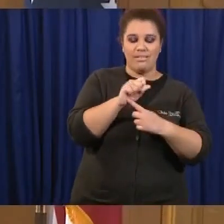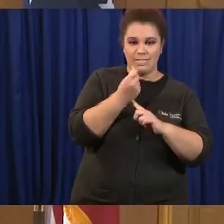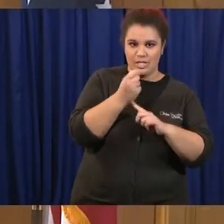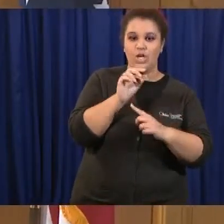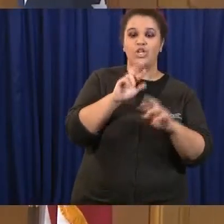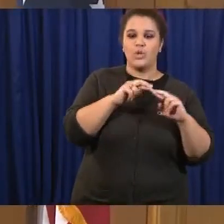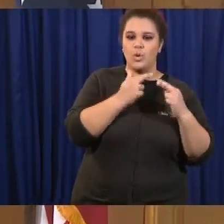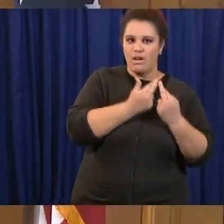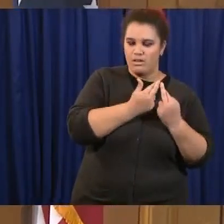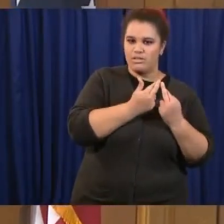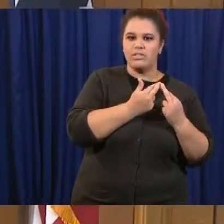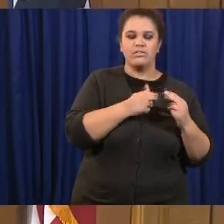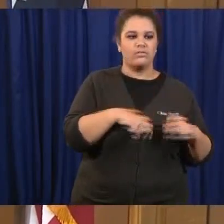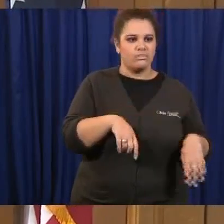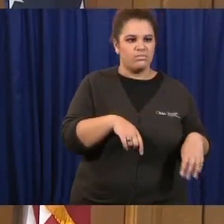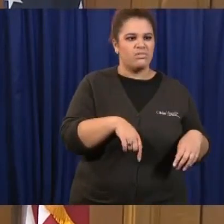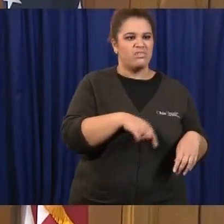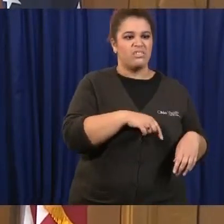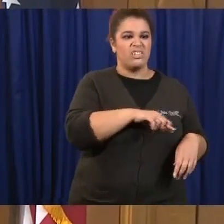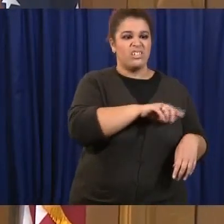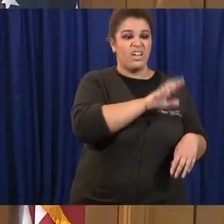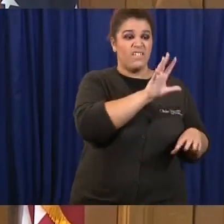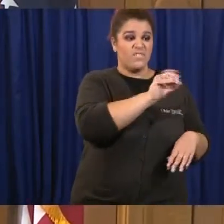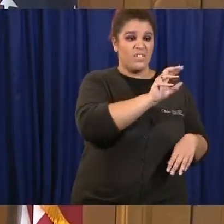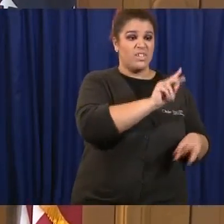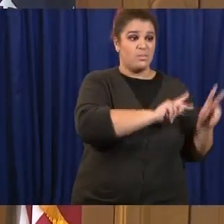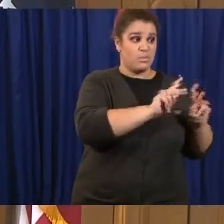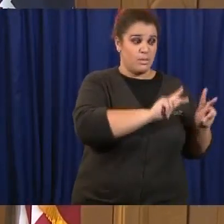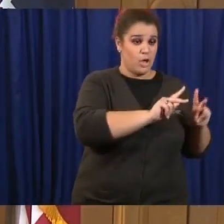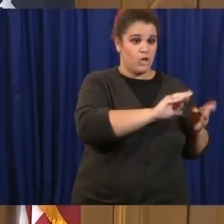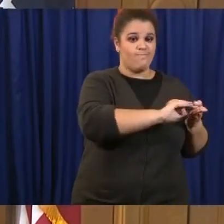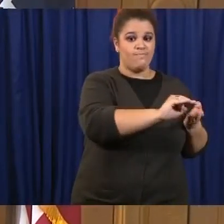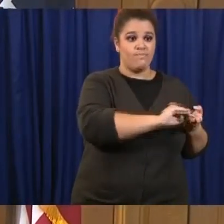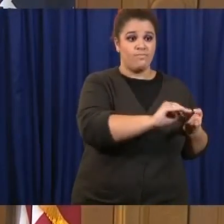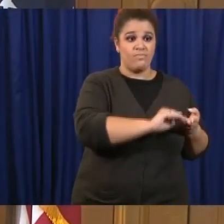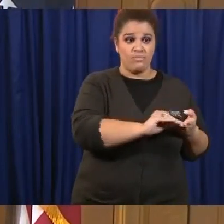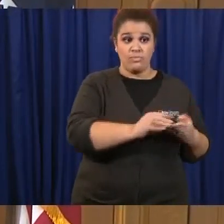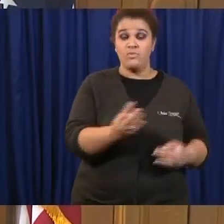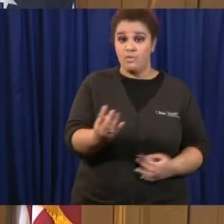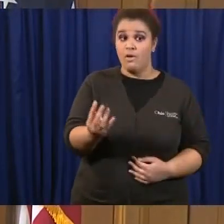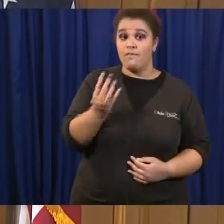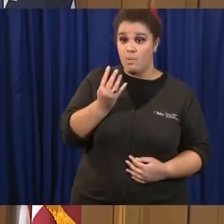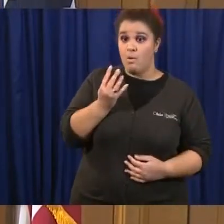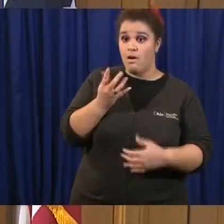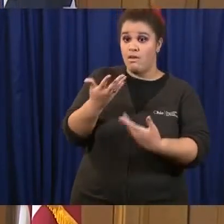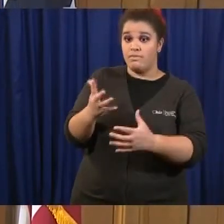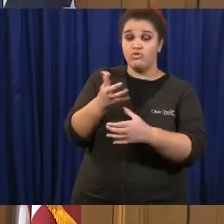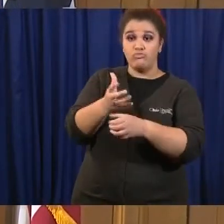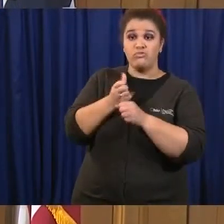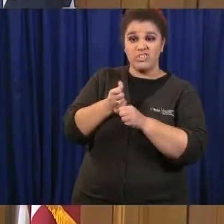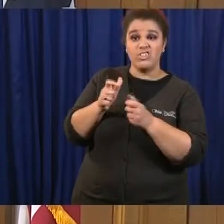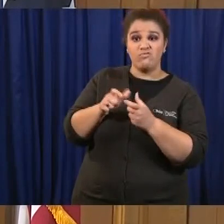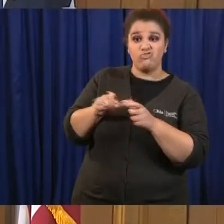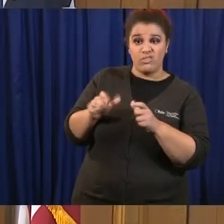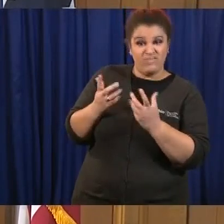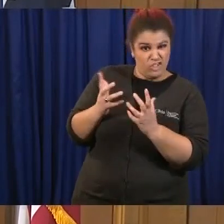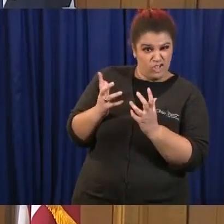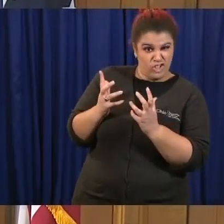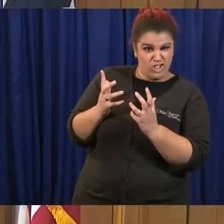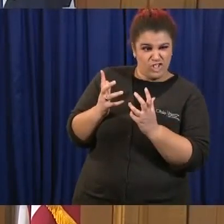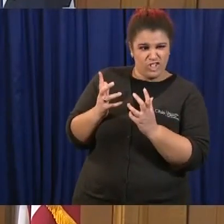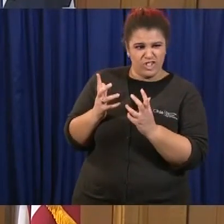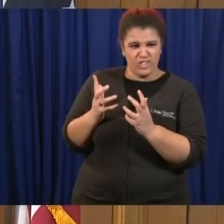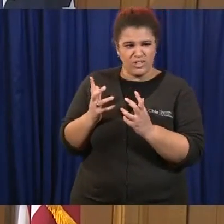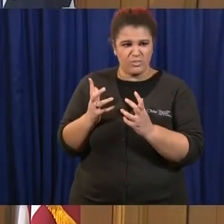received anything. I wanted to know if you can, whether this situation or any others, discuss the disparity here about